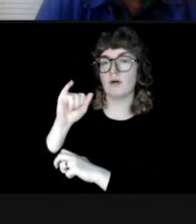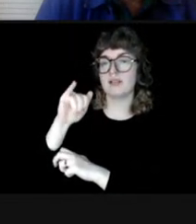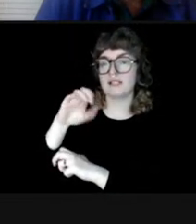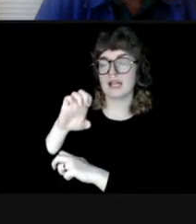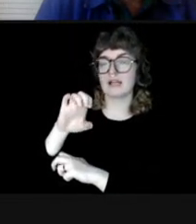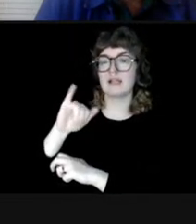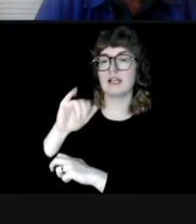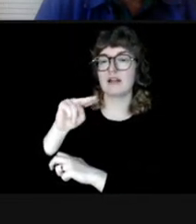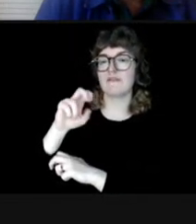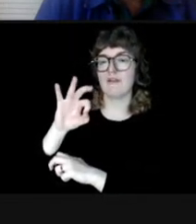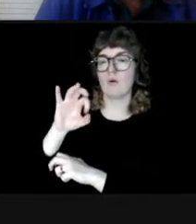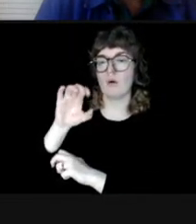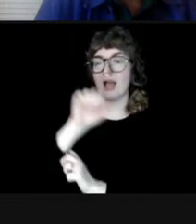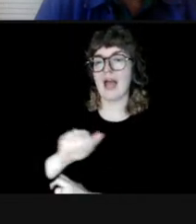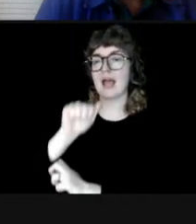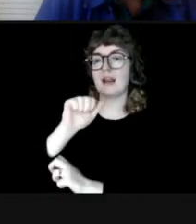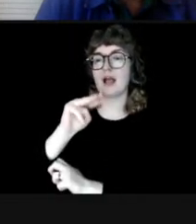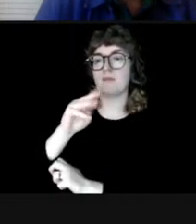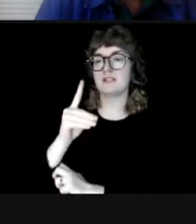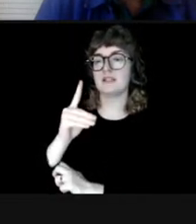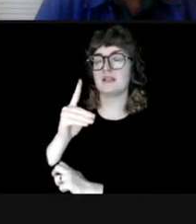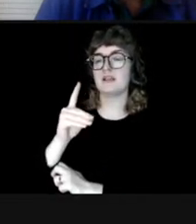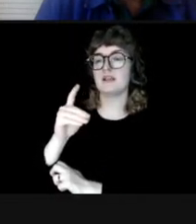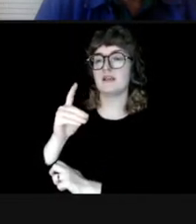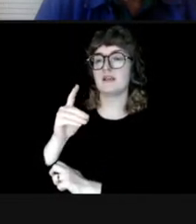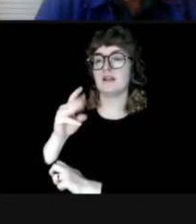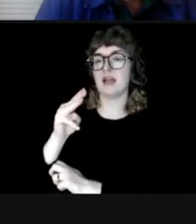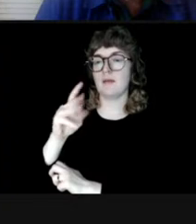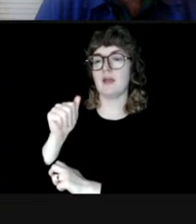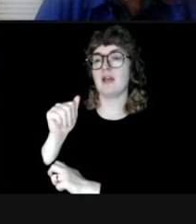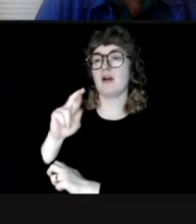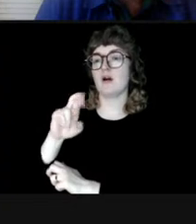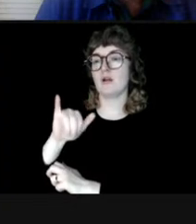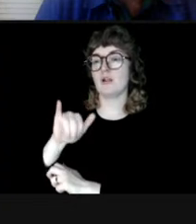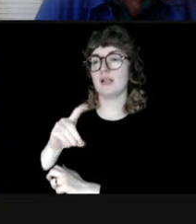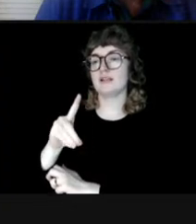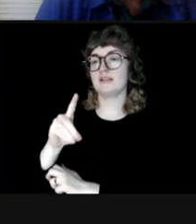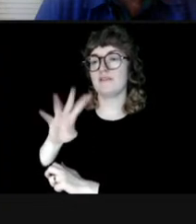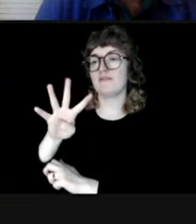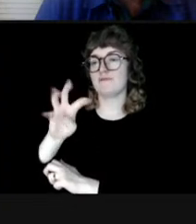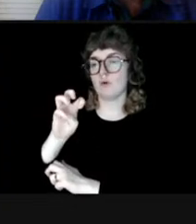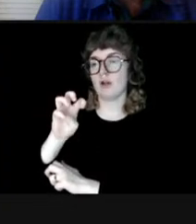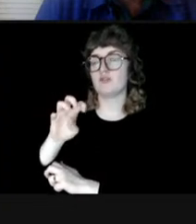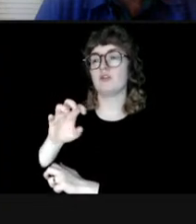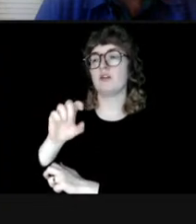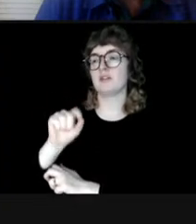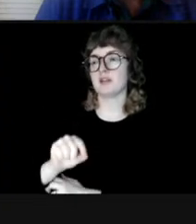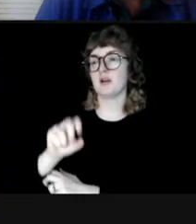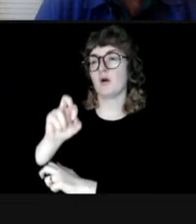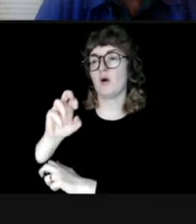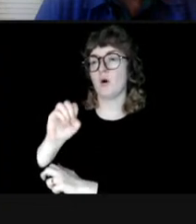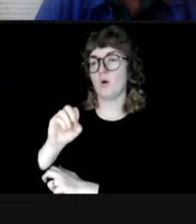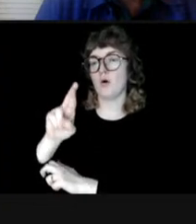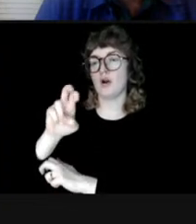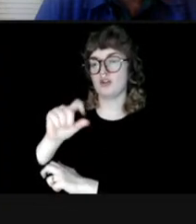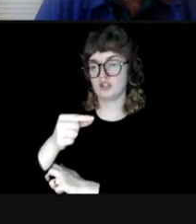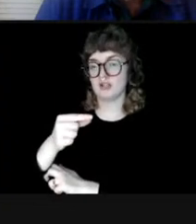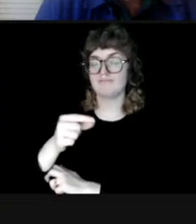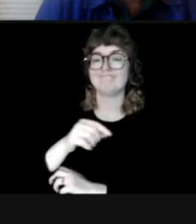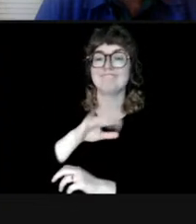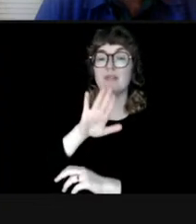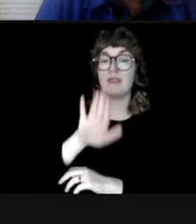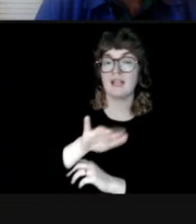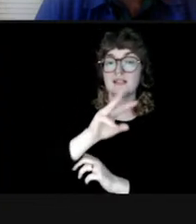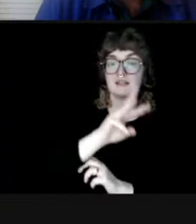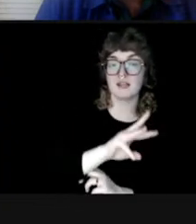mosaicinfo@maryland400.org. The full mosaic with many additions will appear on our website in April. That's